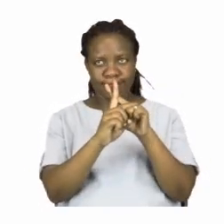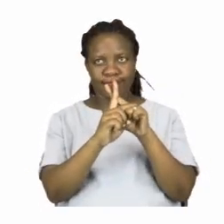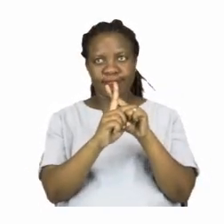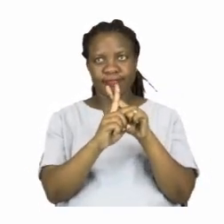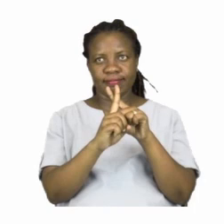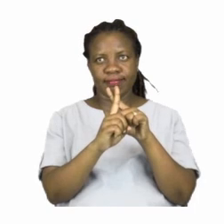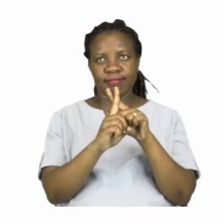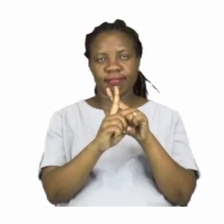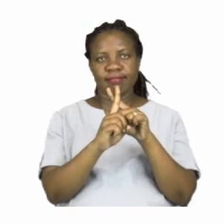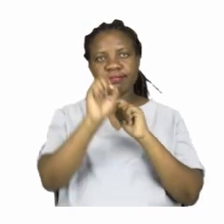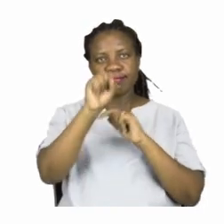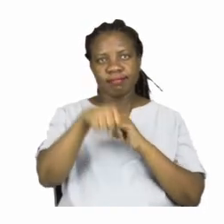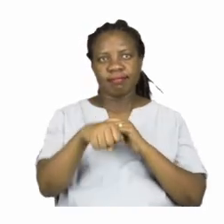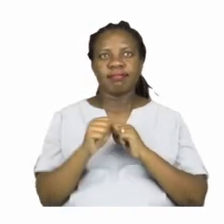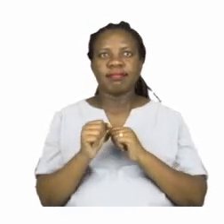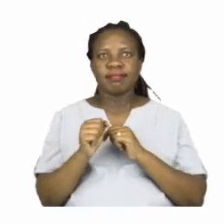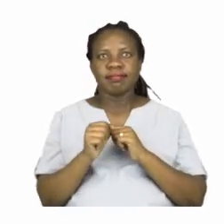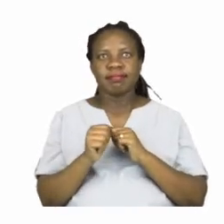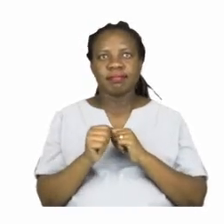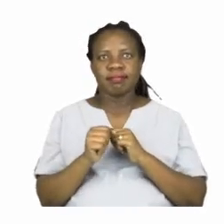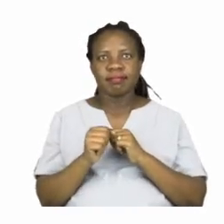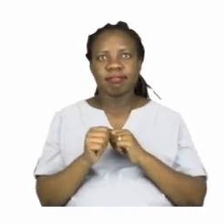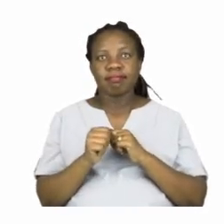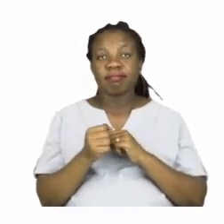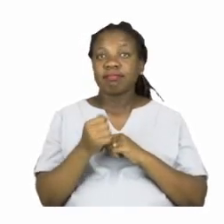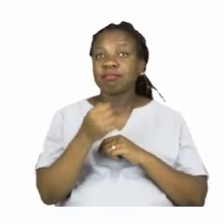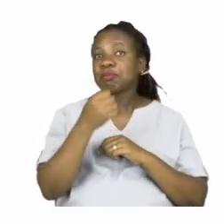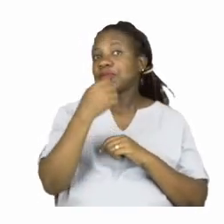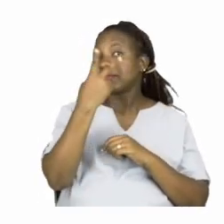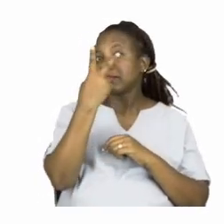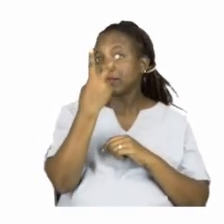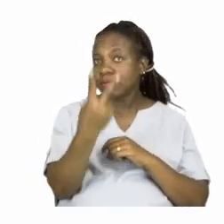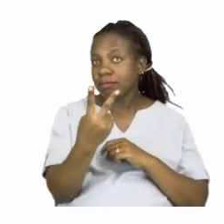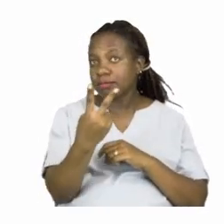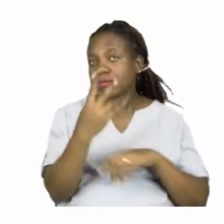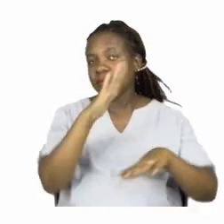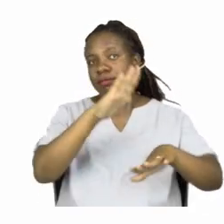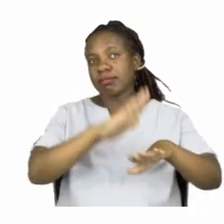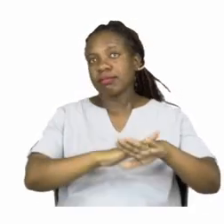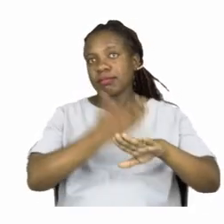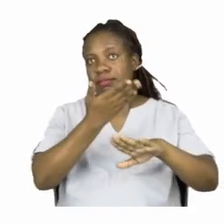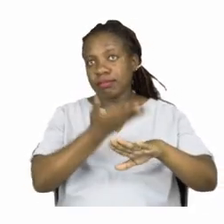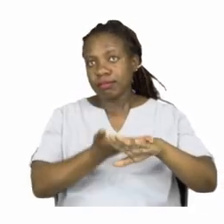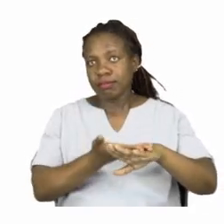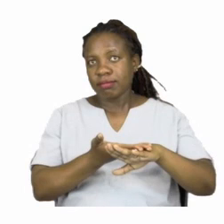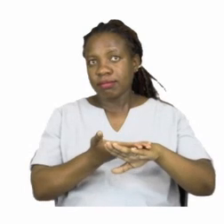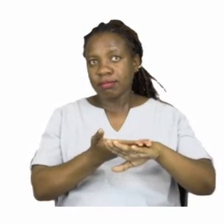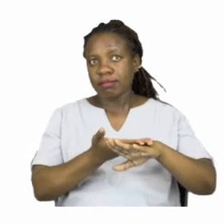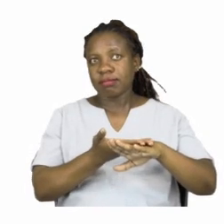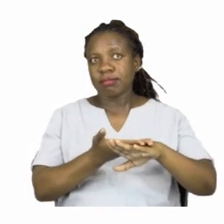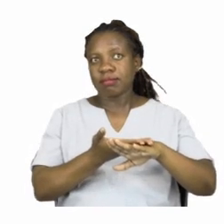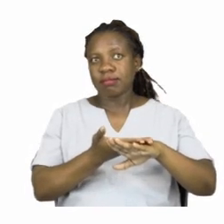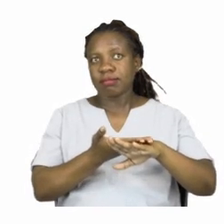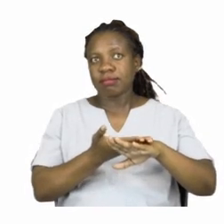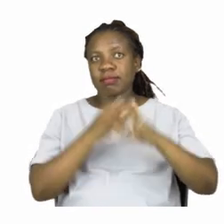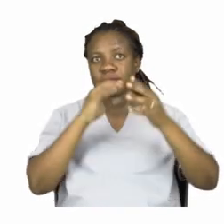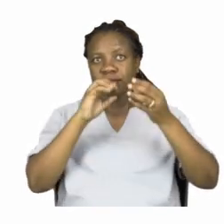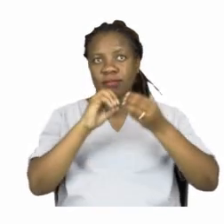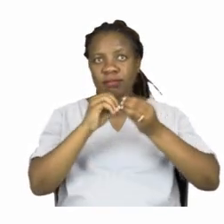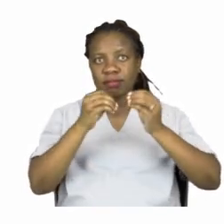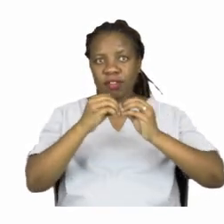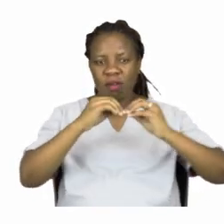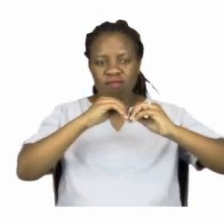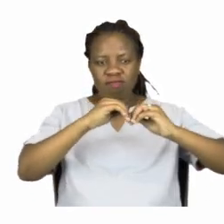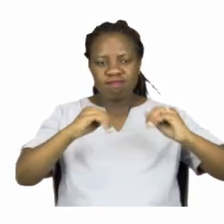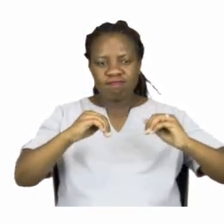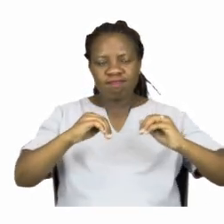multiplication. Now, you can see that they have given you two examples where they have decomposed and then put the